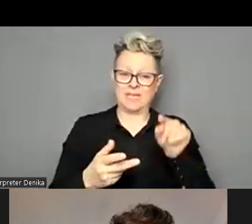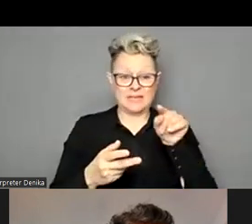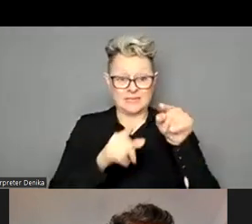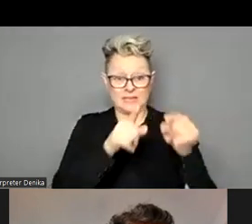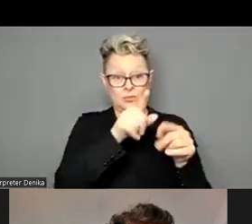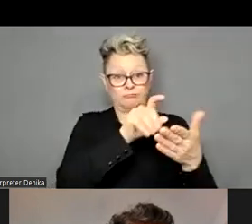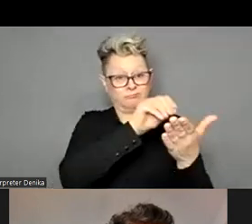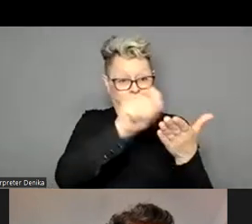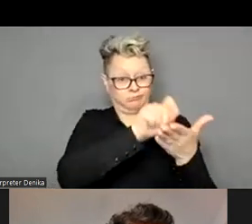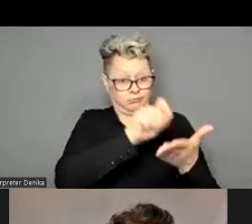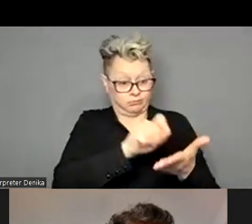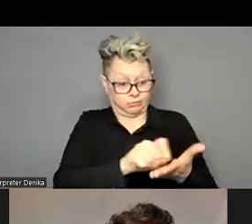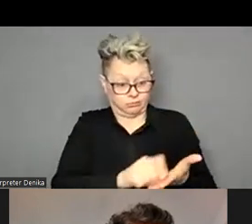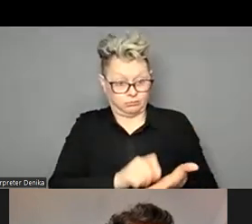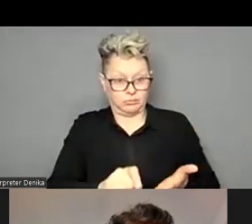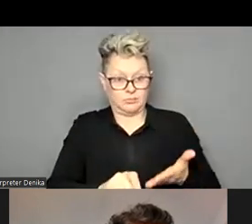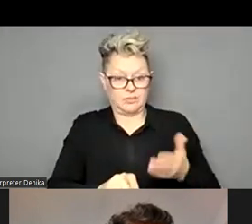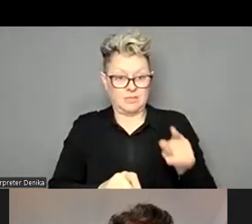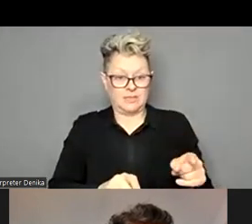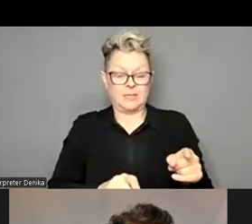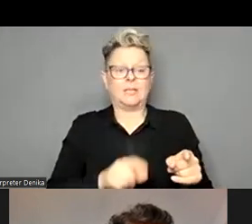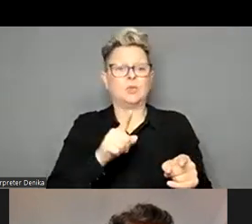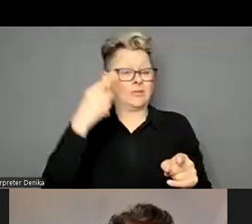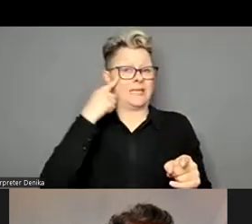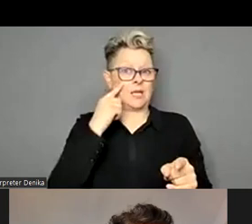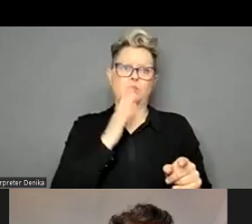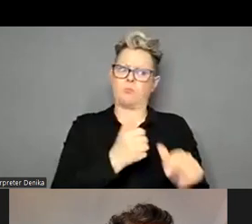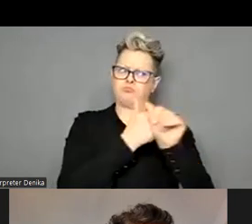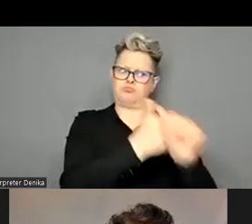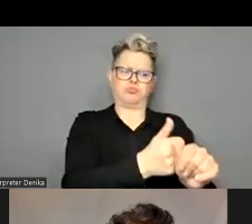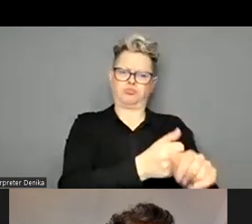going to be enforced in the way that you're imagining. Getting